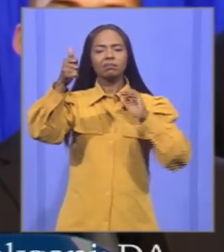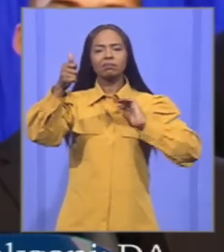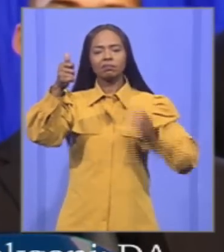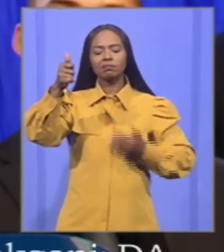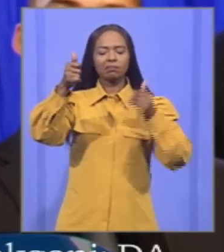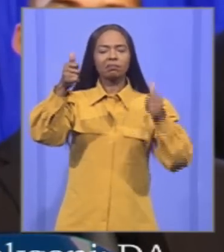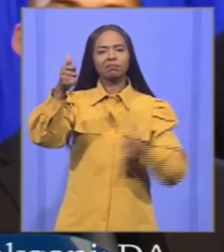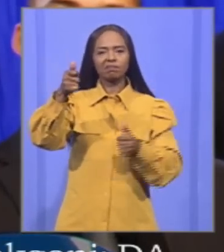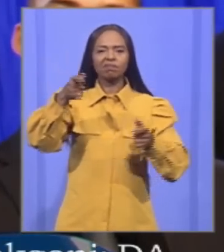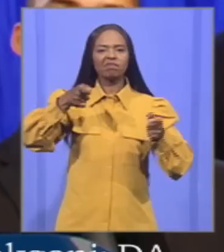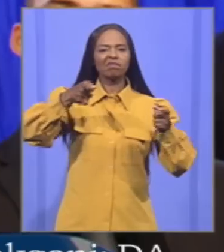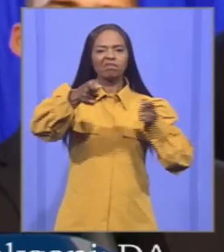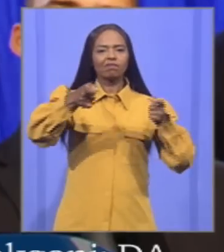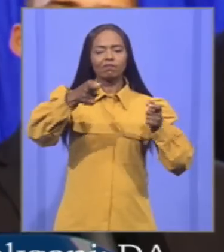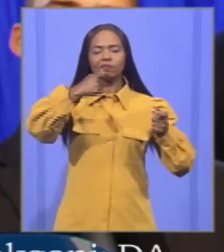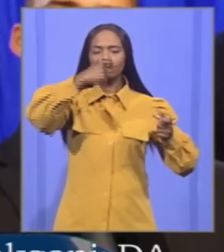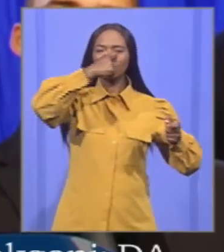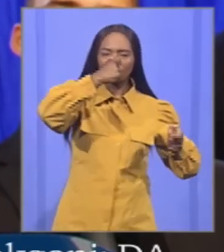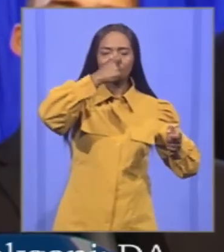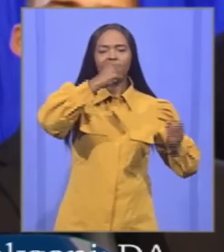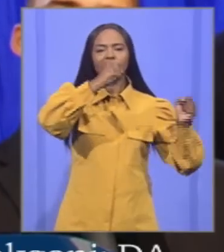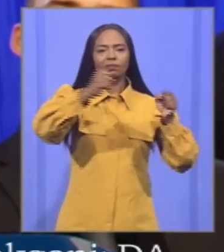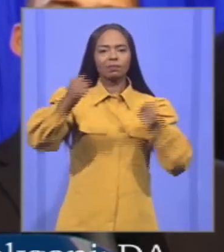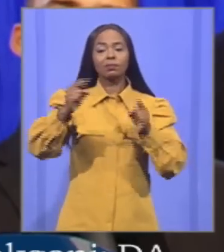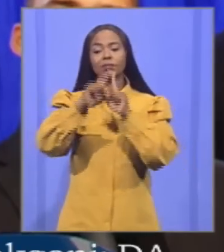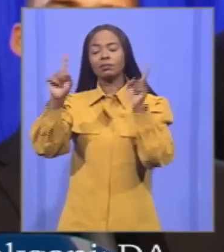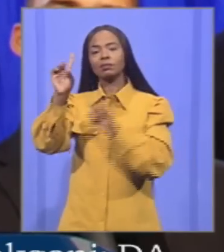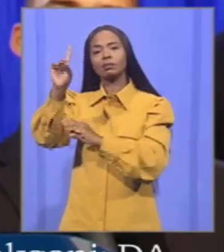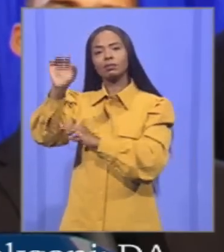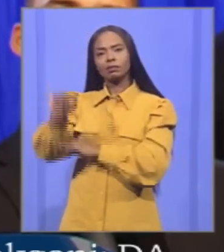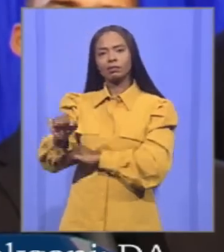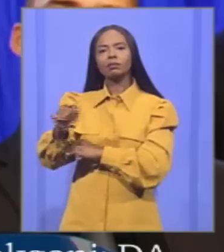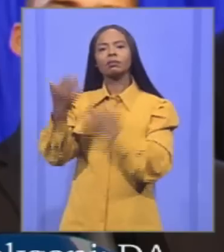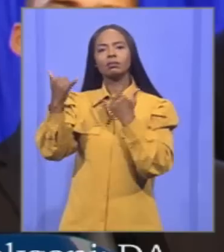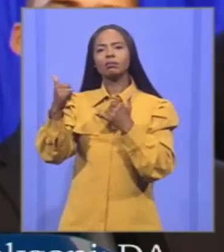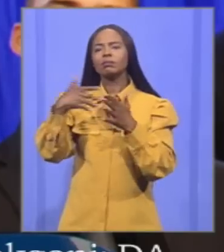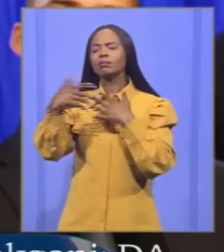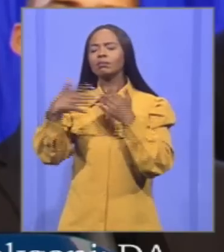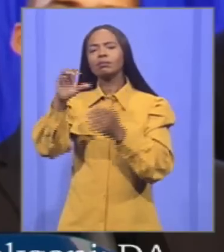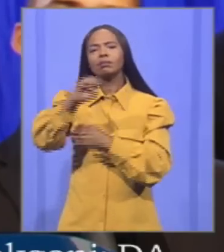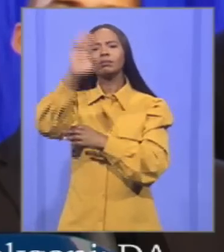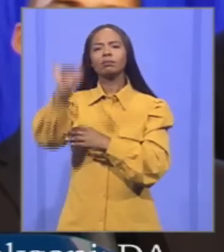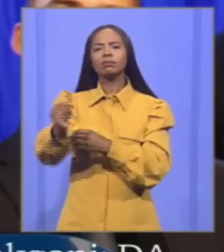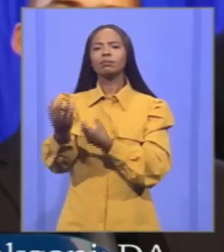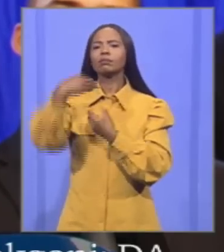South Africa's society, the DA is comprised of South Africans from every background and